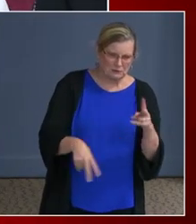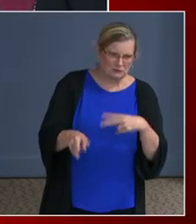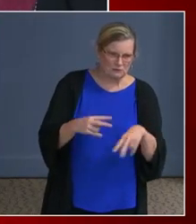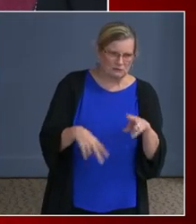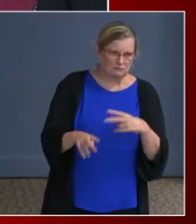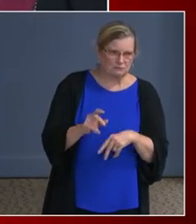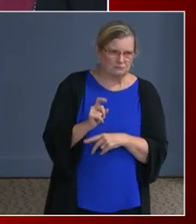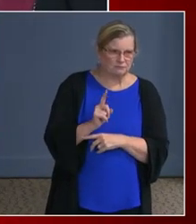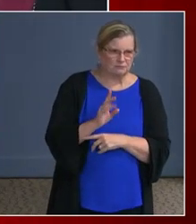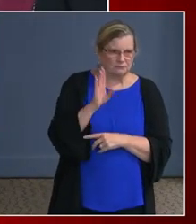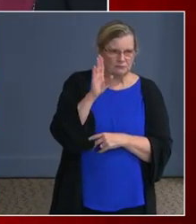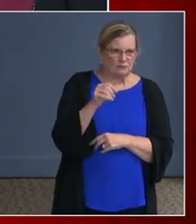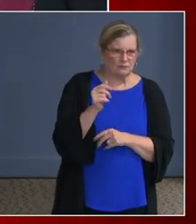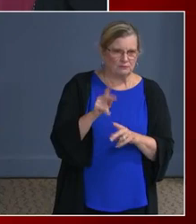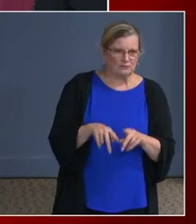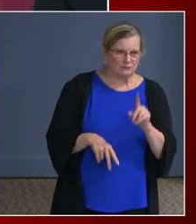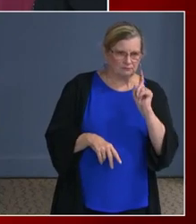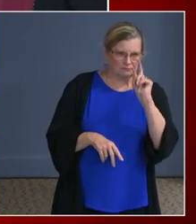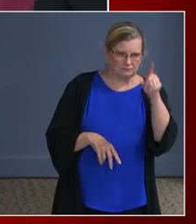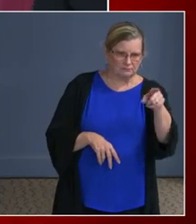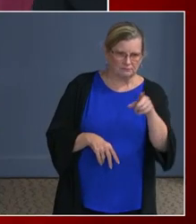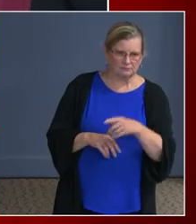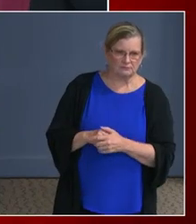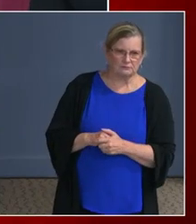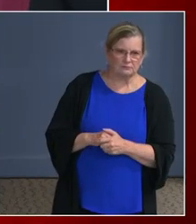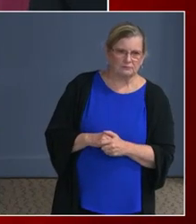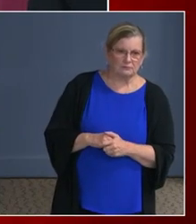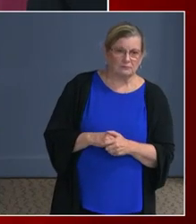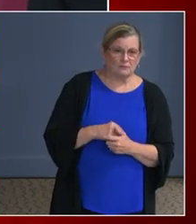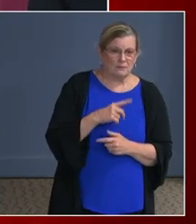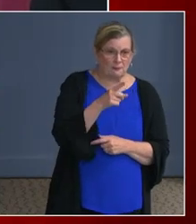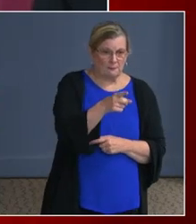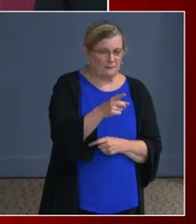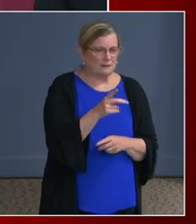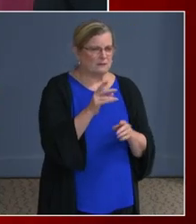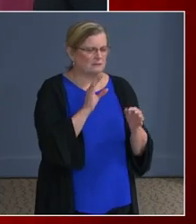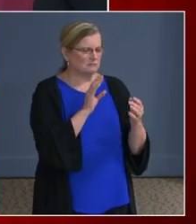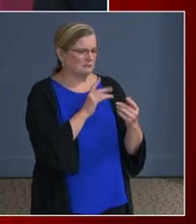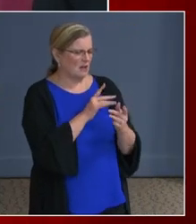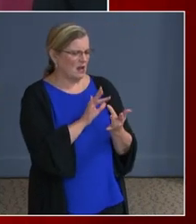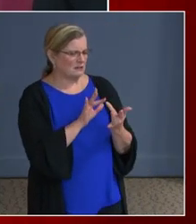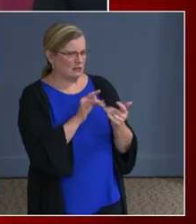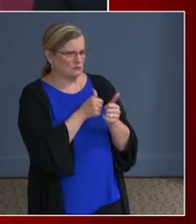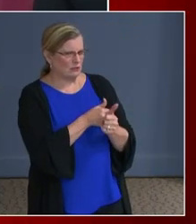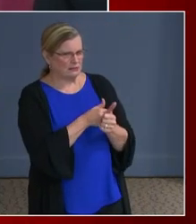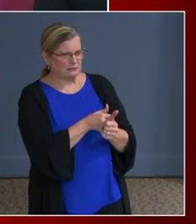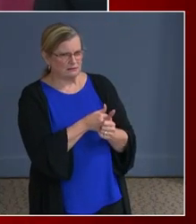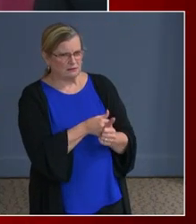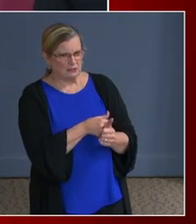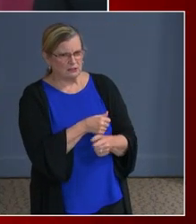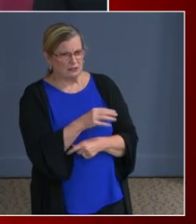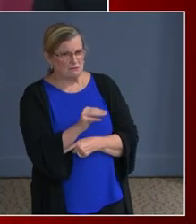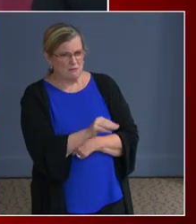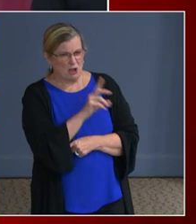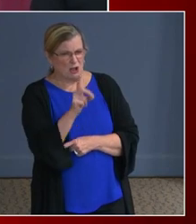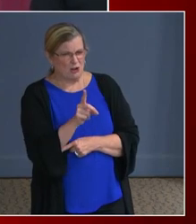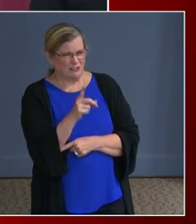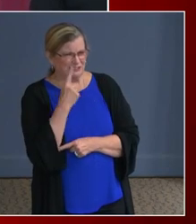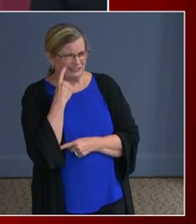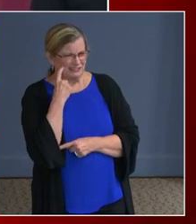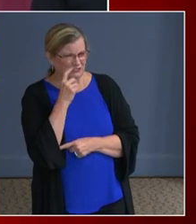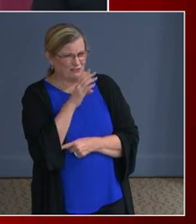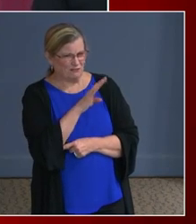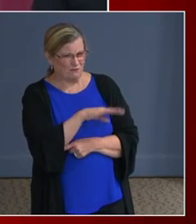Yes. Another contact tracing question. Maryland recently released data showing 44% of new patients have attended